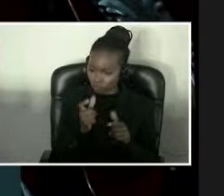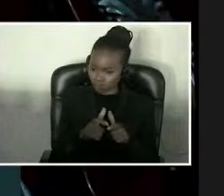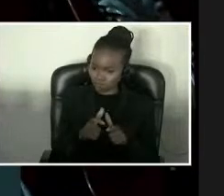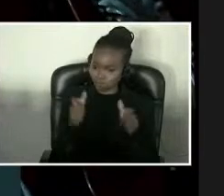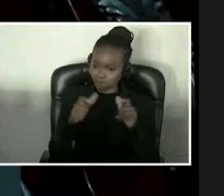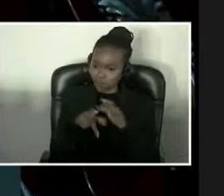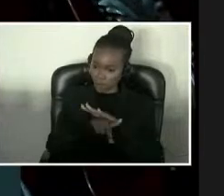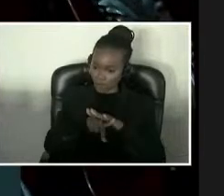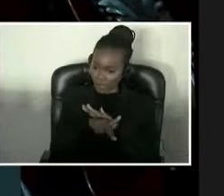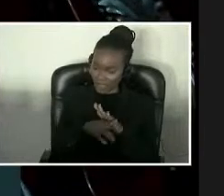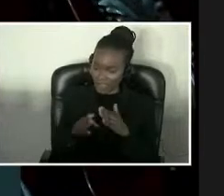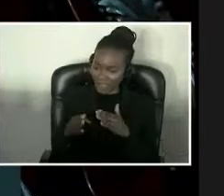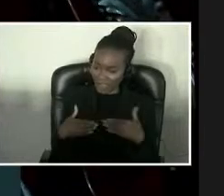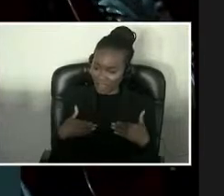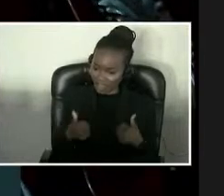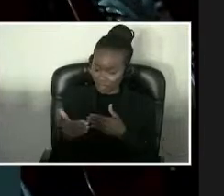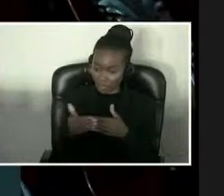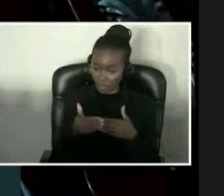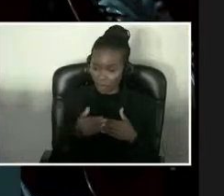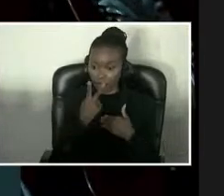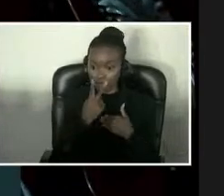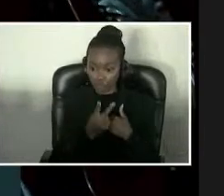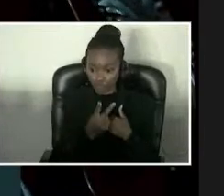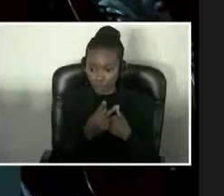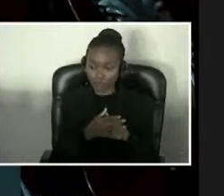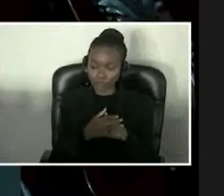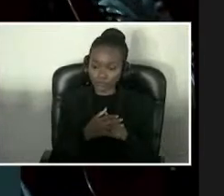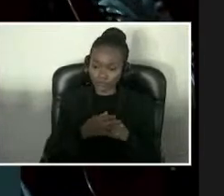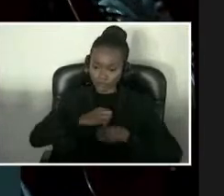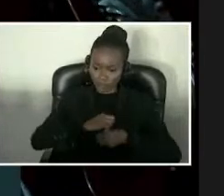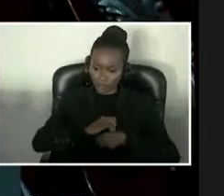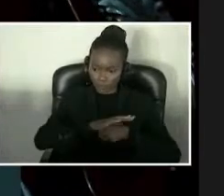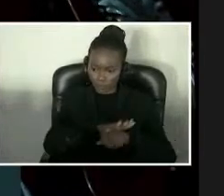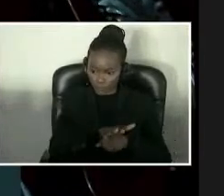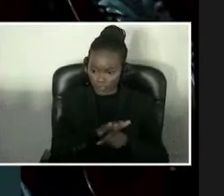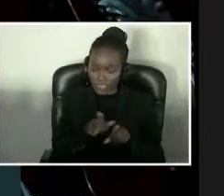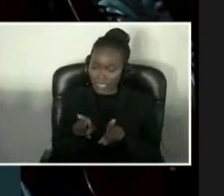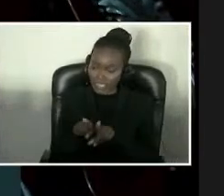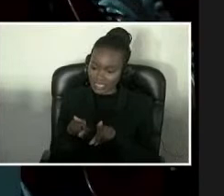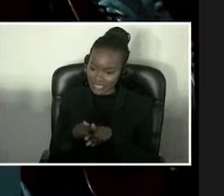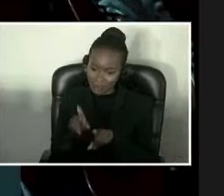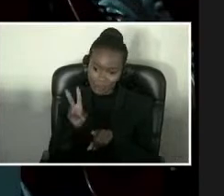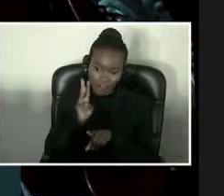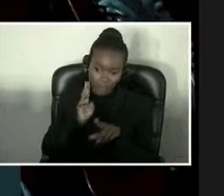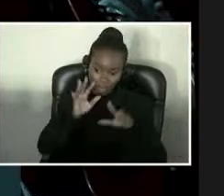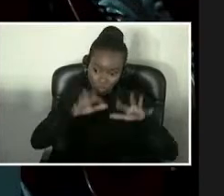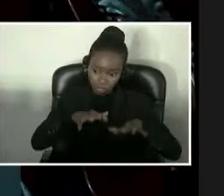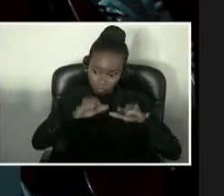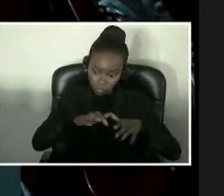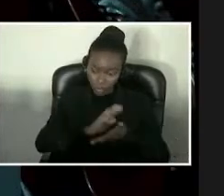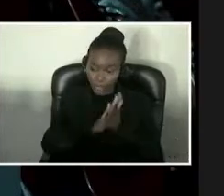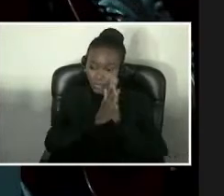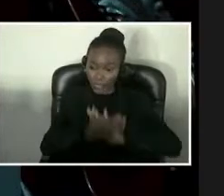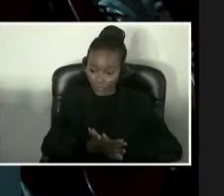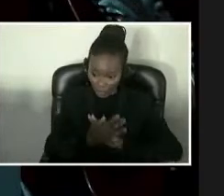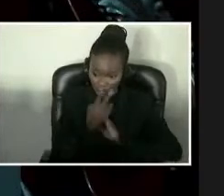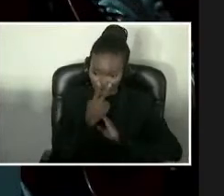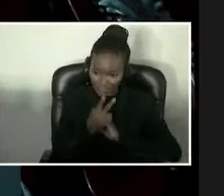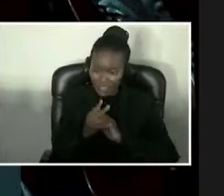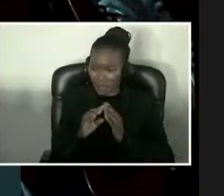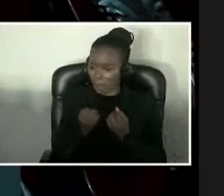we saw with the pandemic and fat disease that out communities do not have primary health